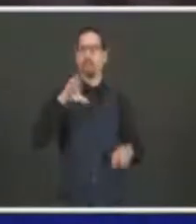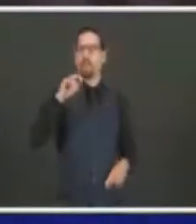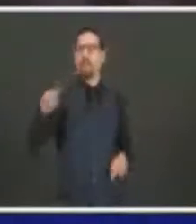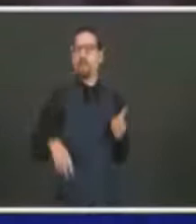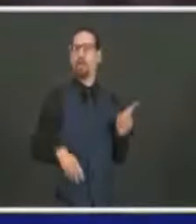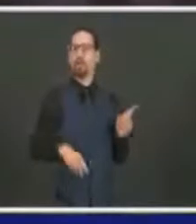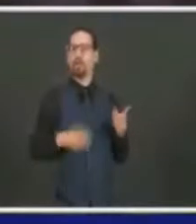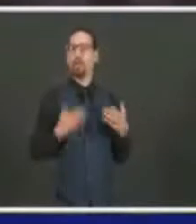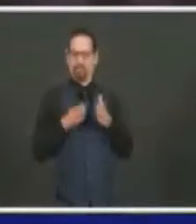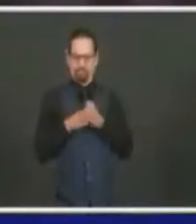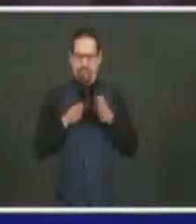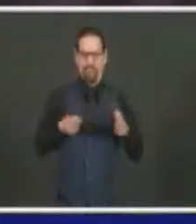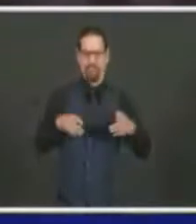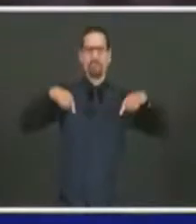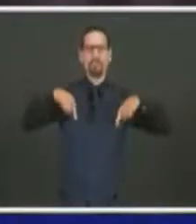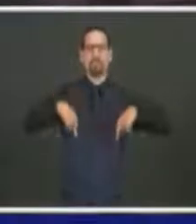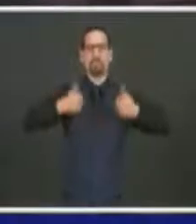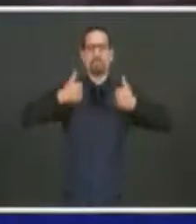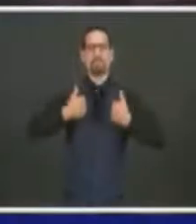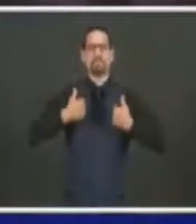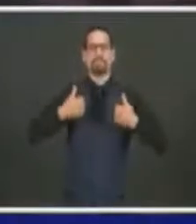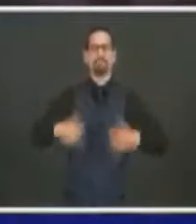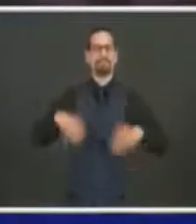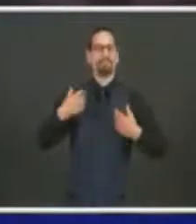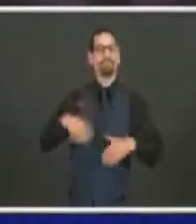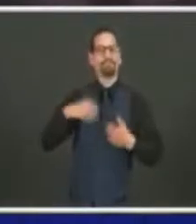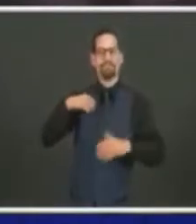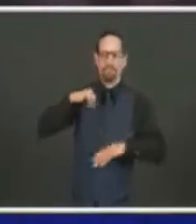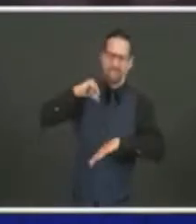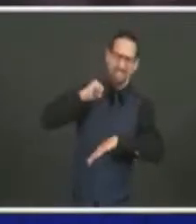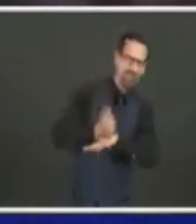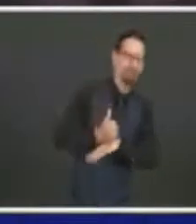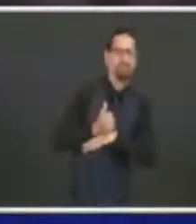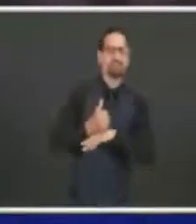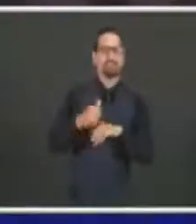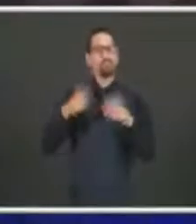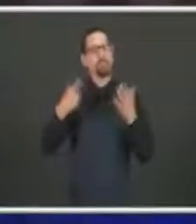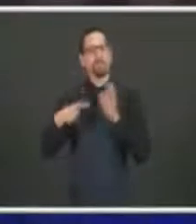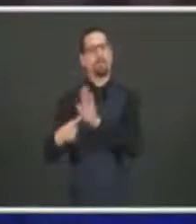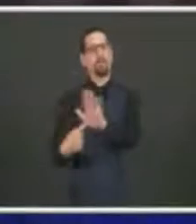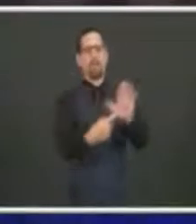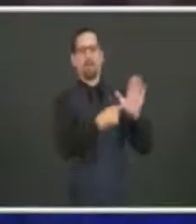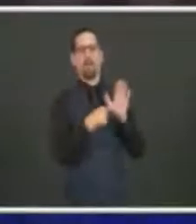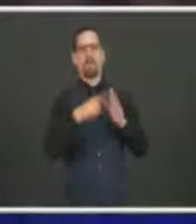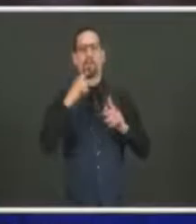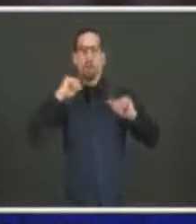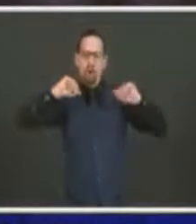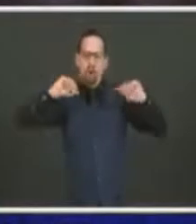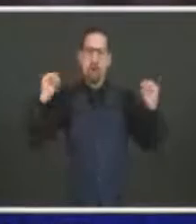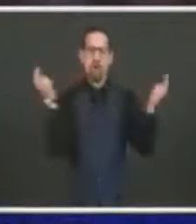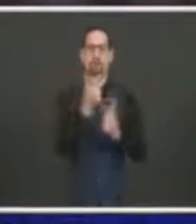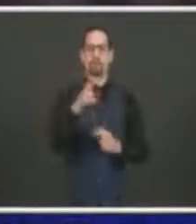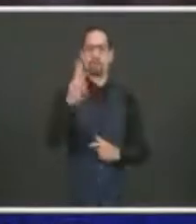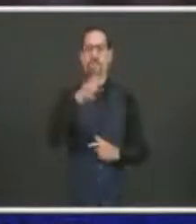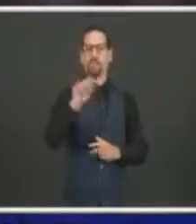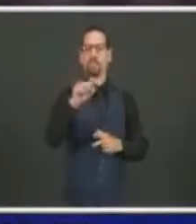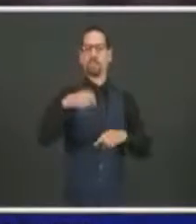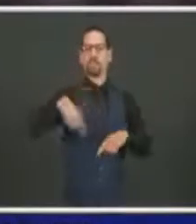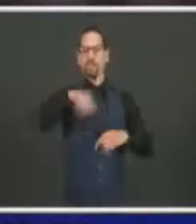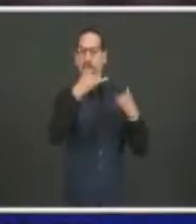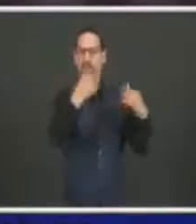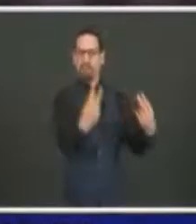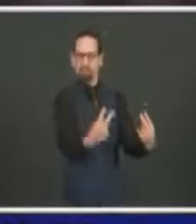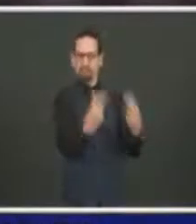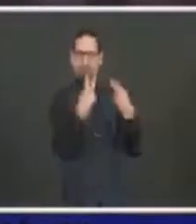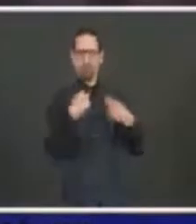we are setting an example for the rest of America to follow, and I want to stay there. I want us